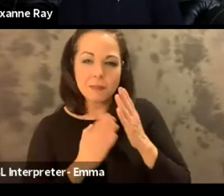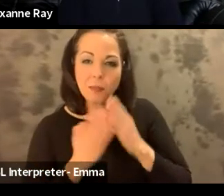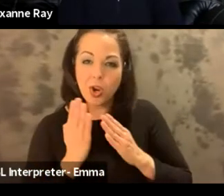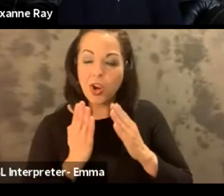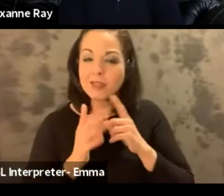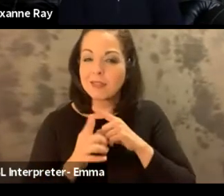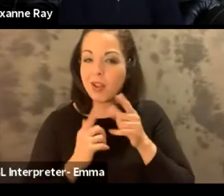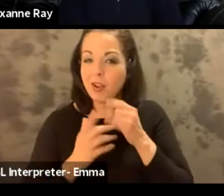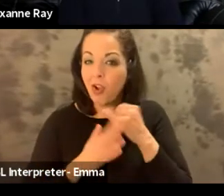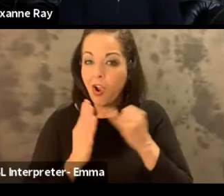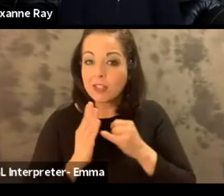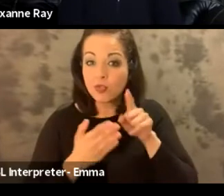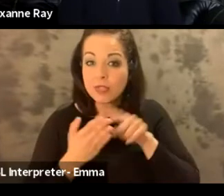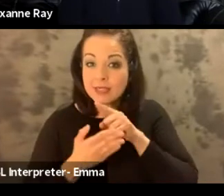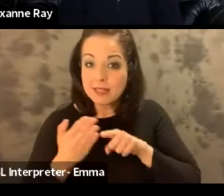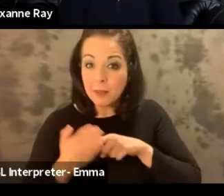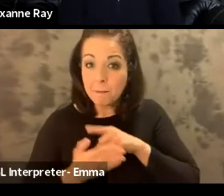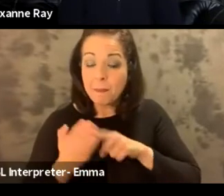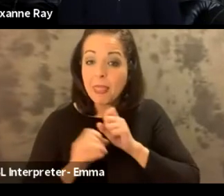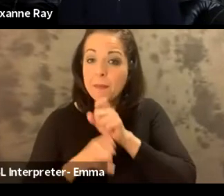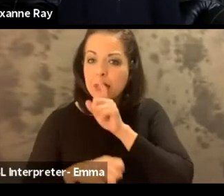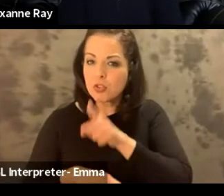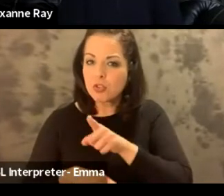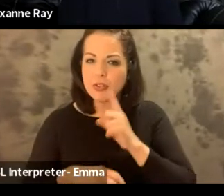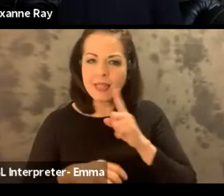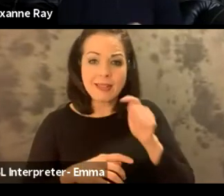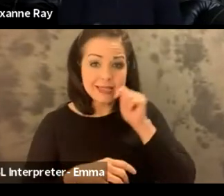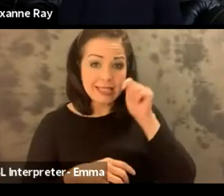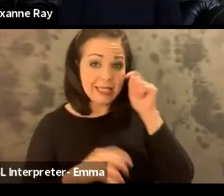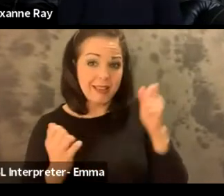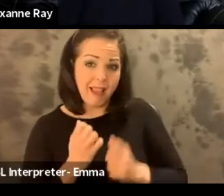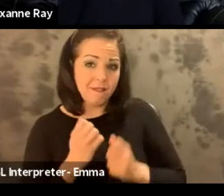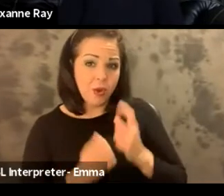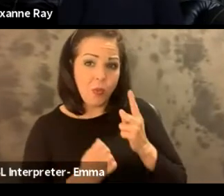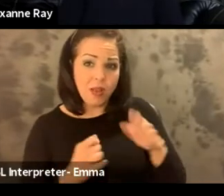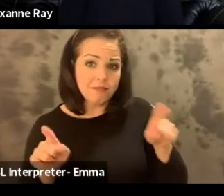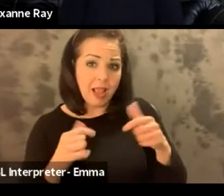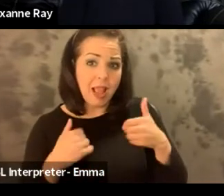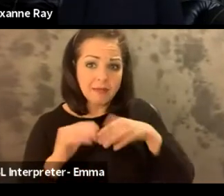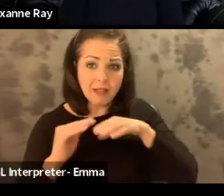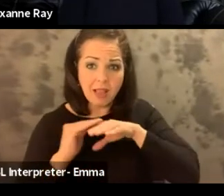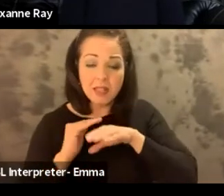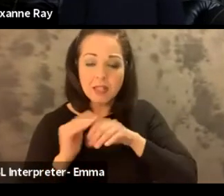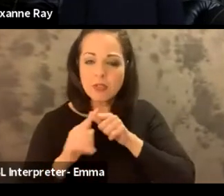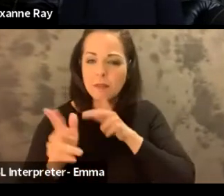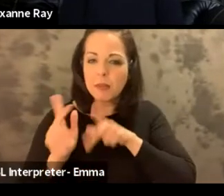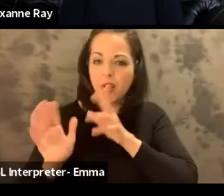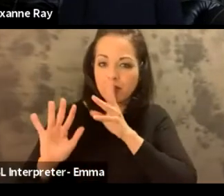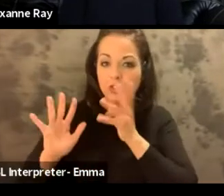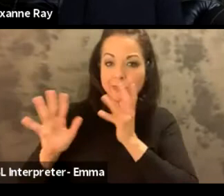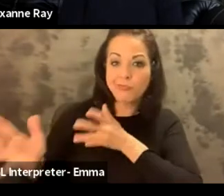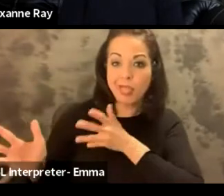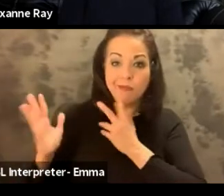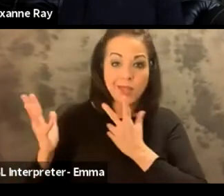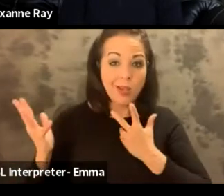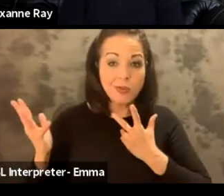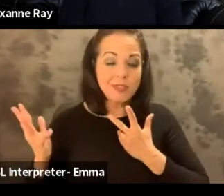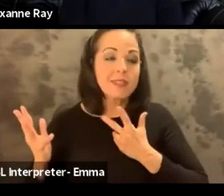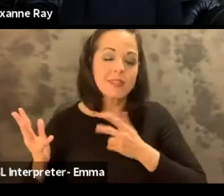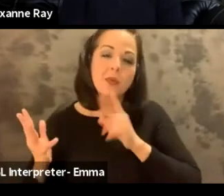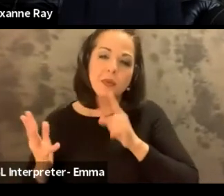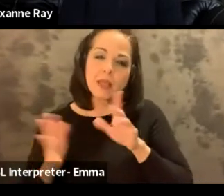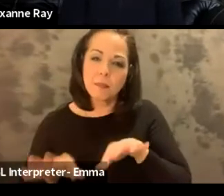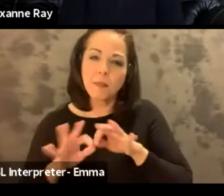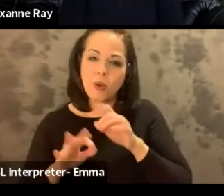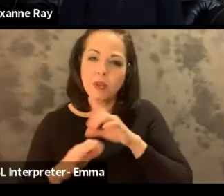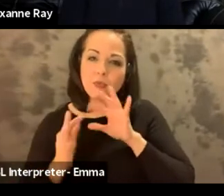criticism, and making sure that teens and just everyone has access to this so people aren't left out of the loop, I think is just really important when it